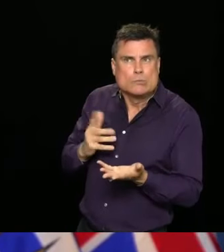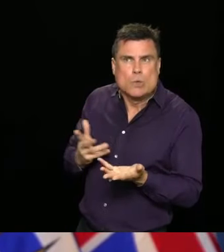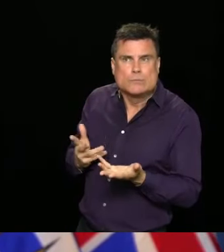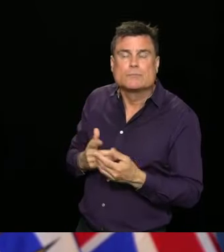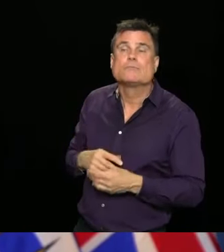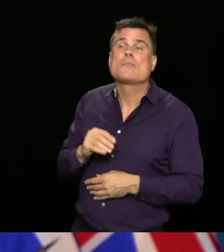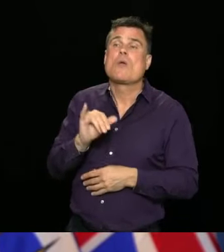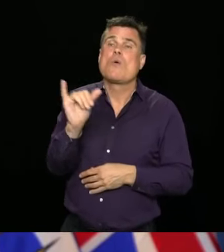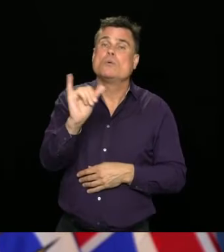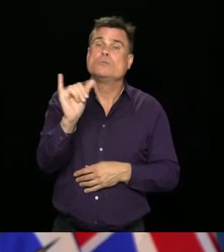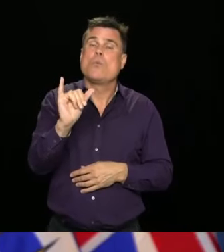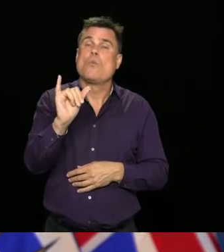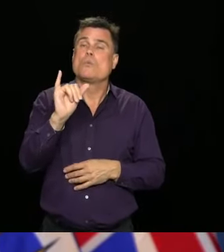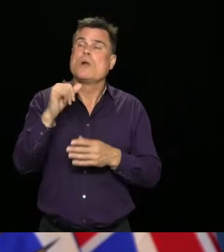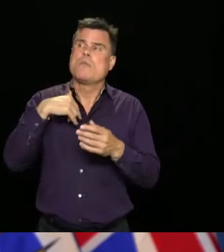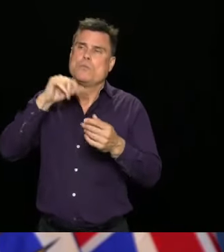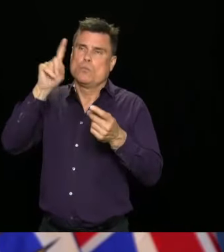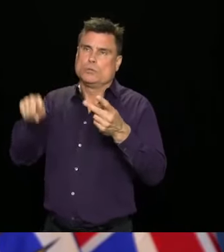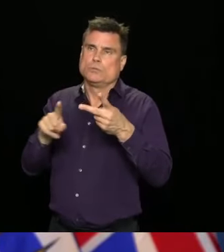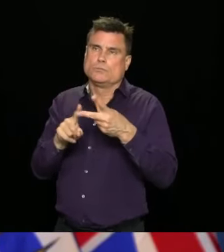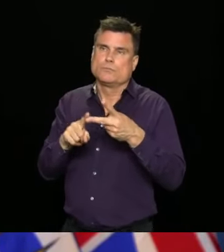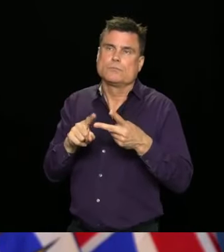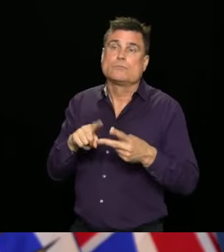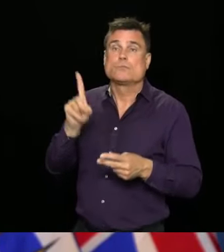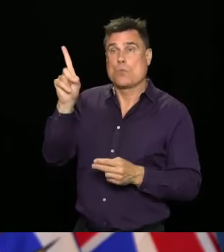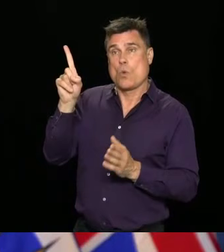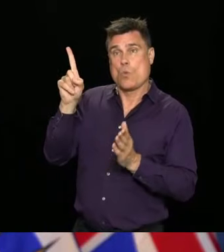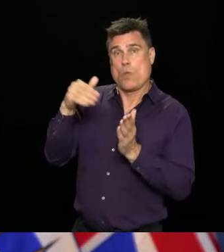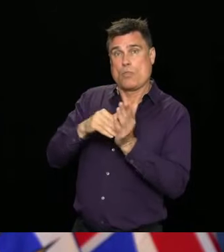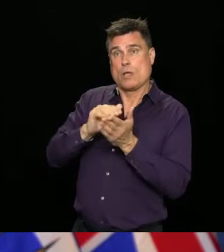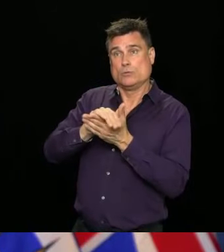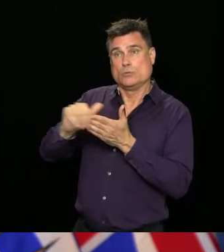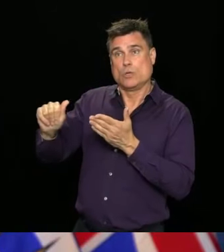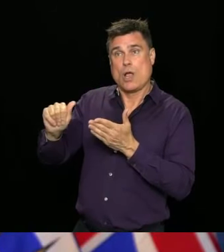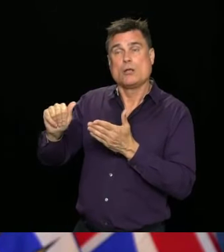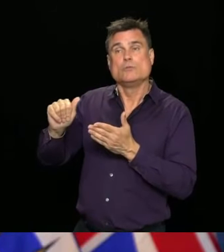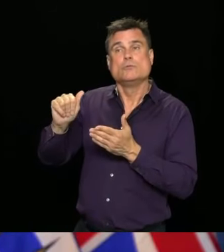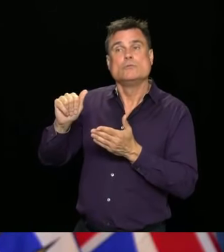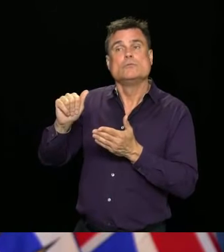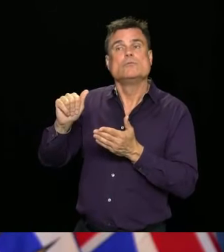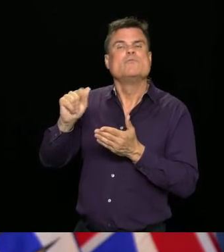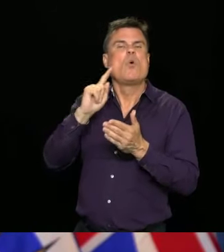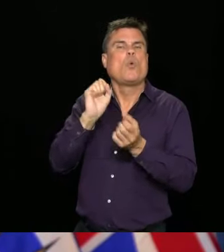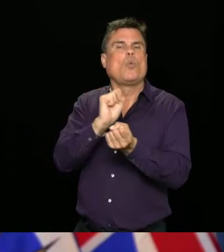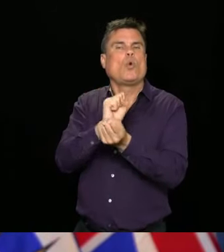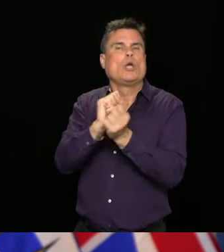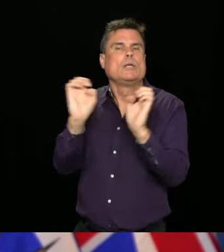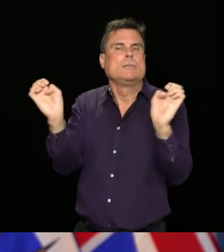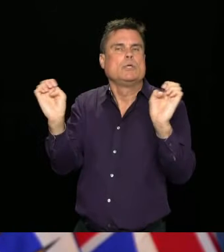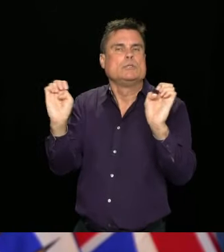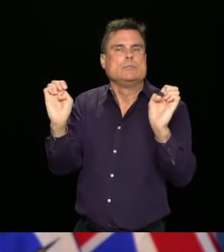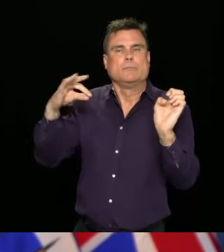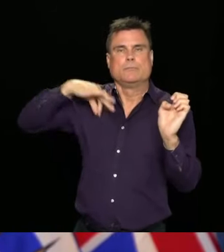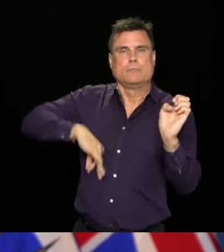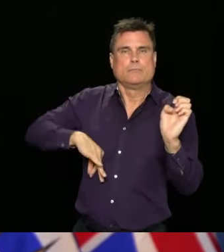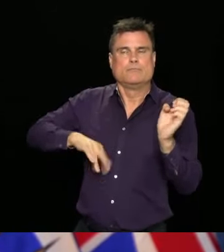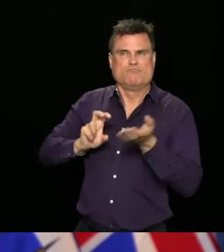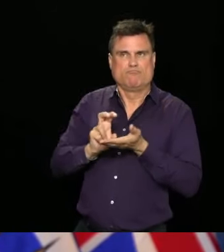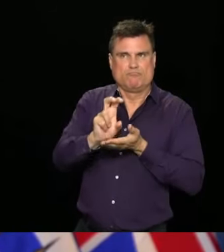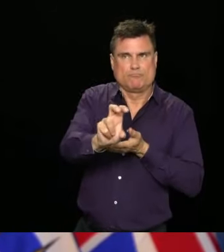side question as well. With the $1,000 emergency worker benefits on May 8th, you said more than